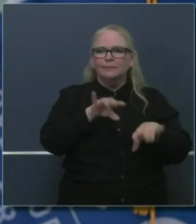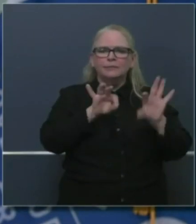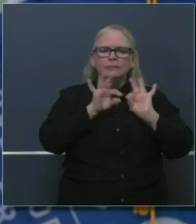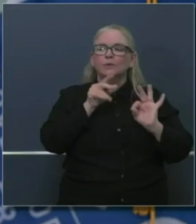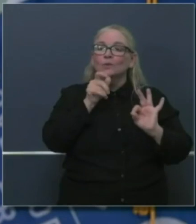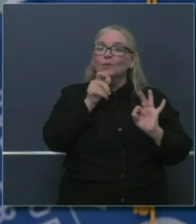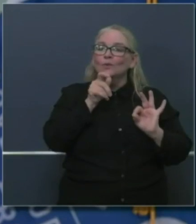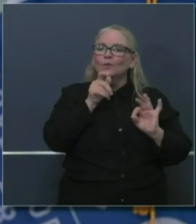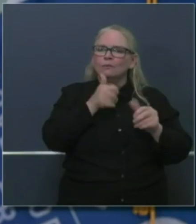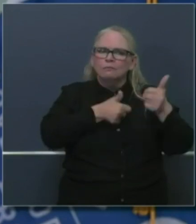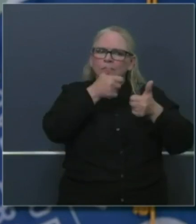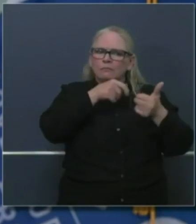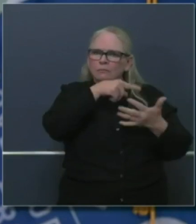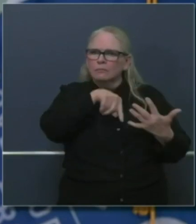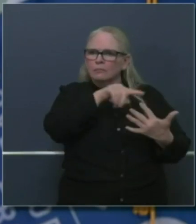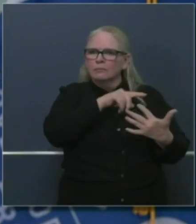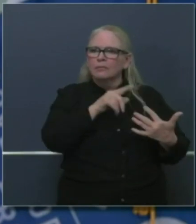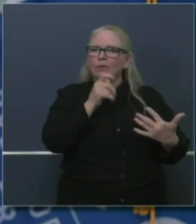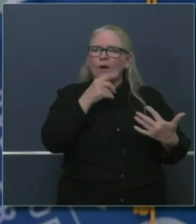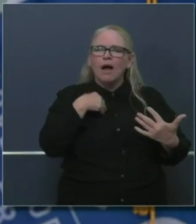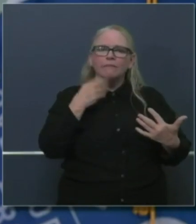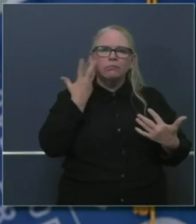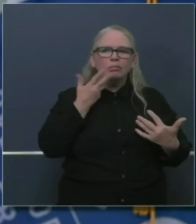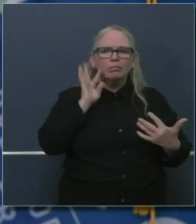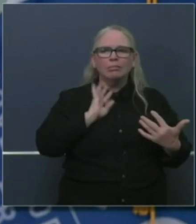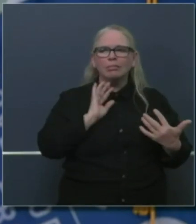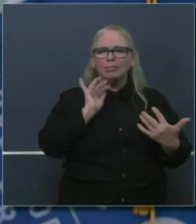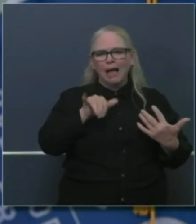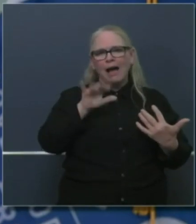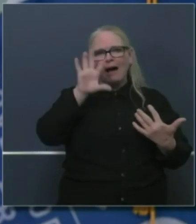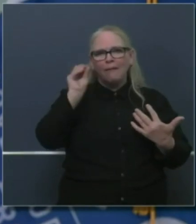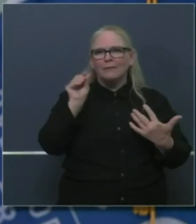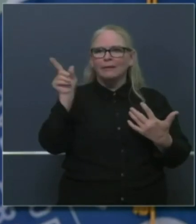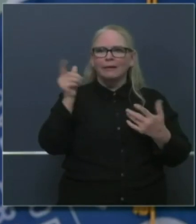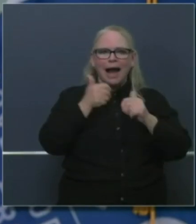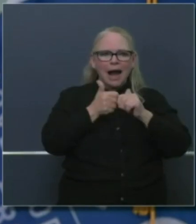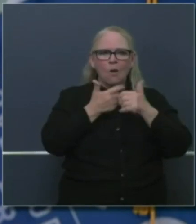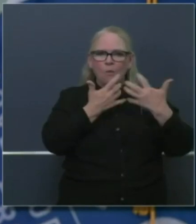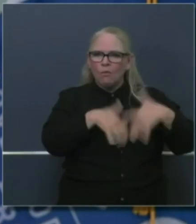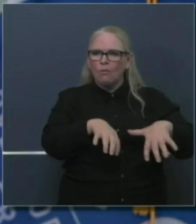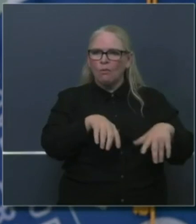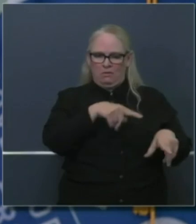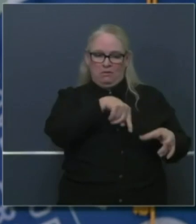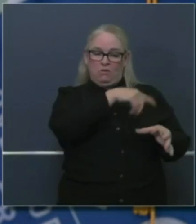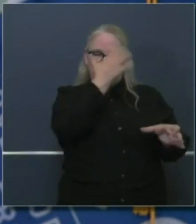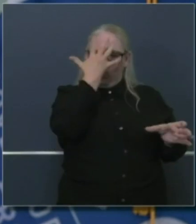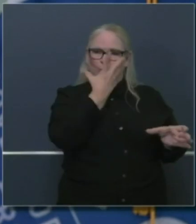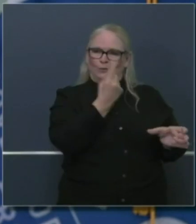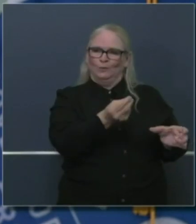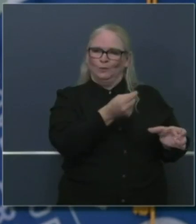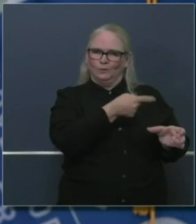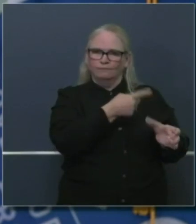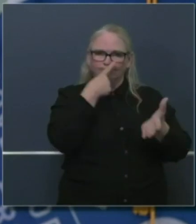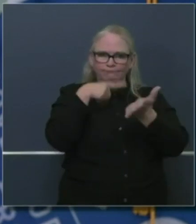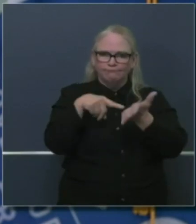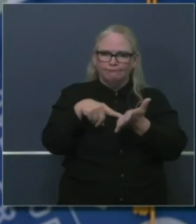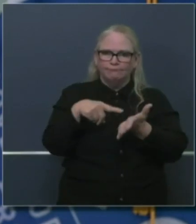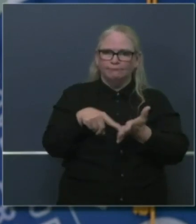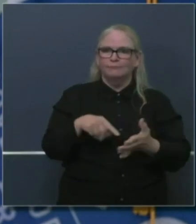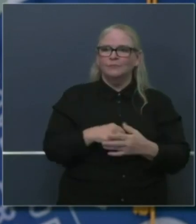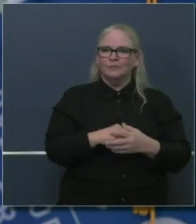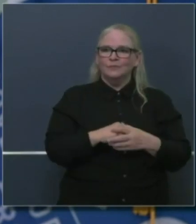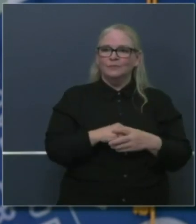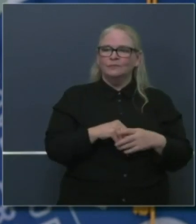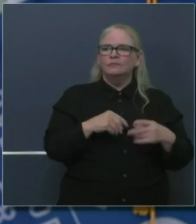in some expertise from logistics, and we also incorporated expertise outside. I